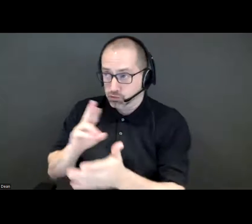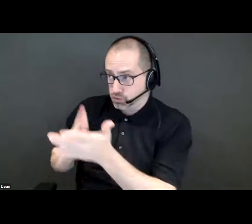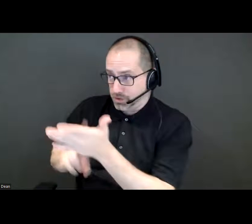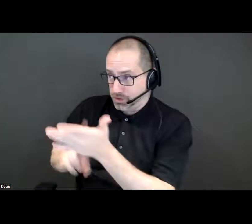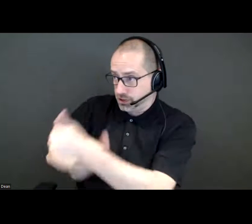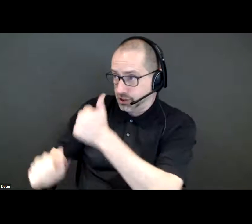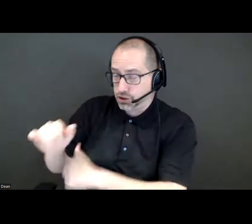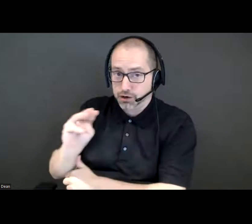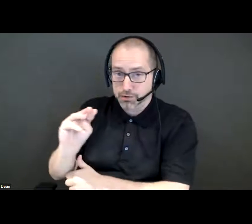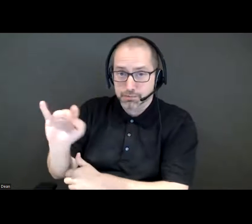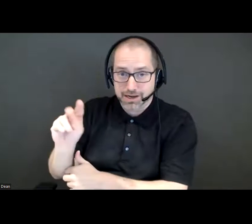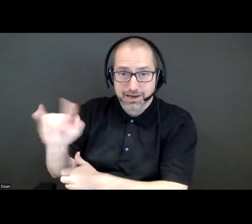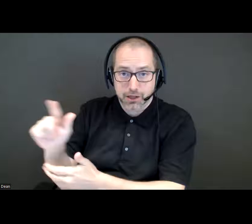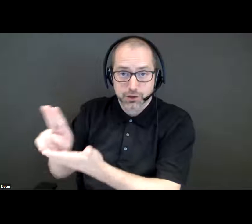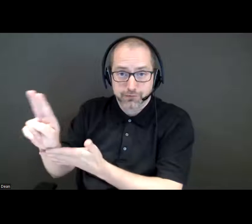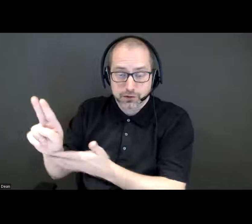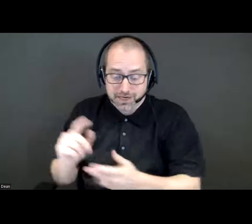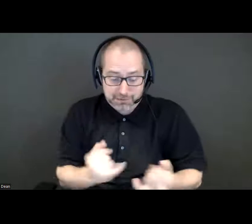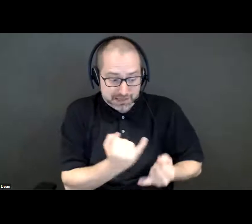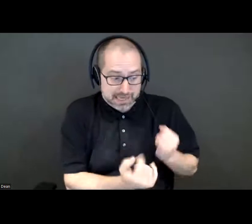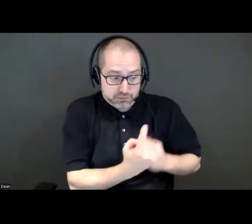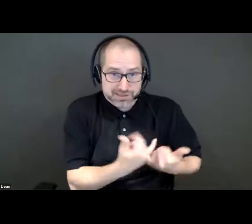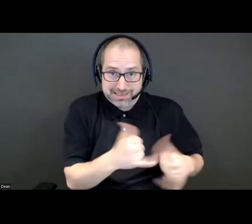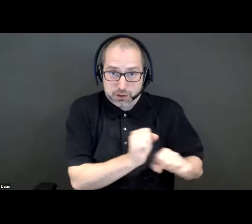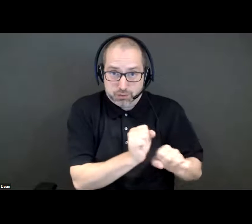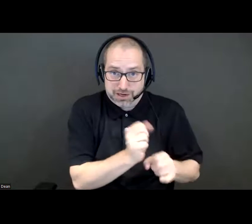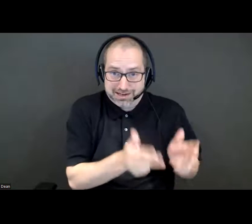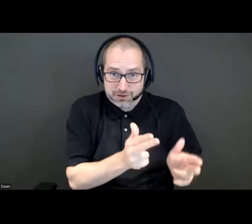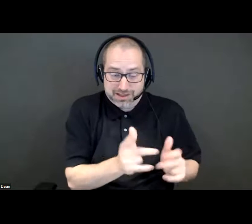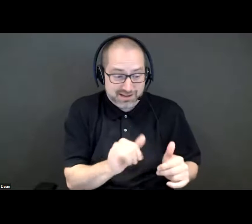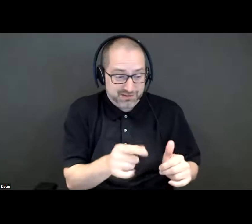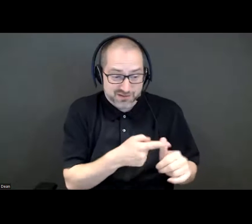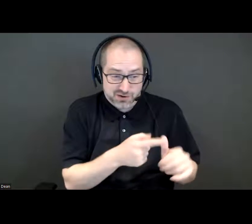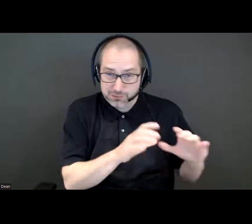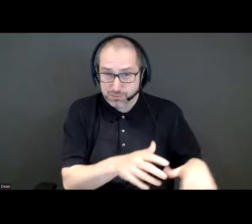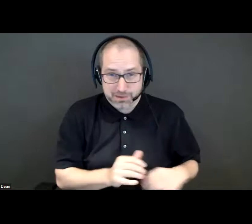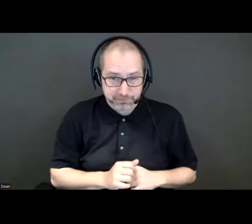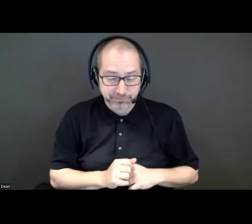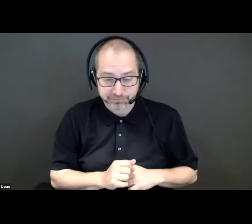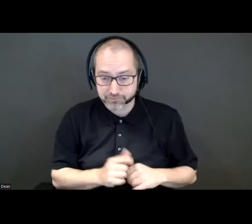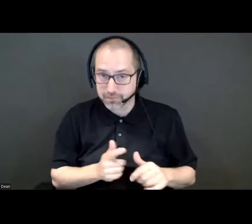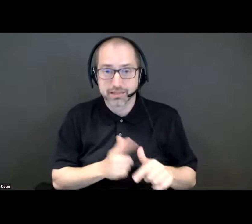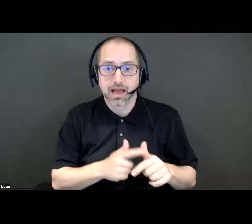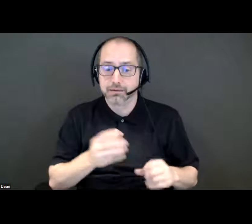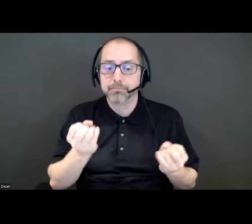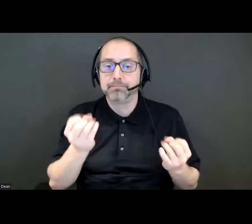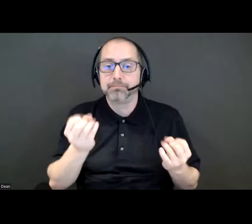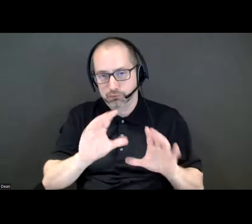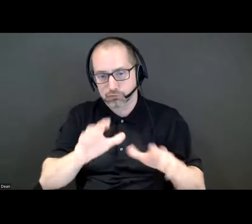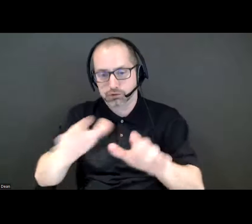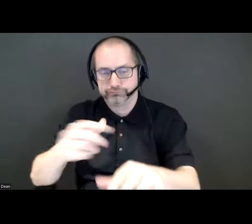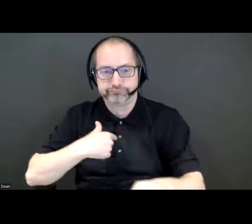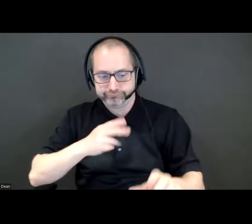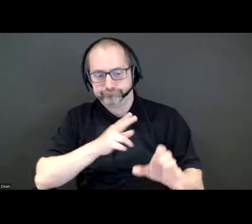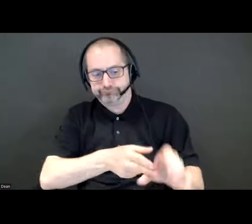left working in Calgary. So that was the first group. And then since then, I've been involved in many, many, many groups who've come